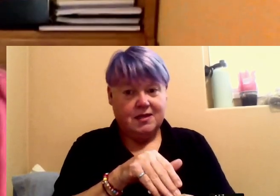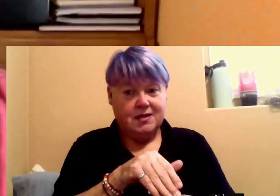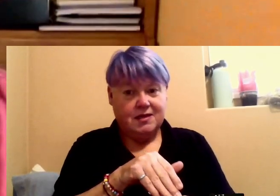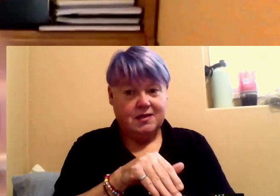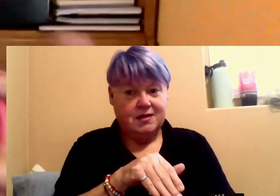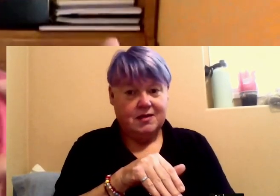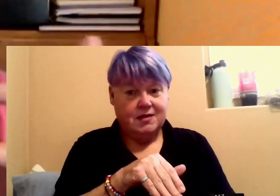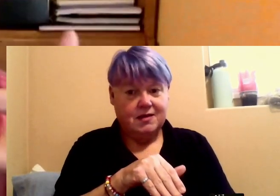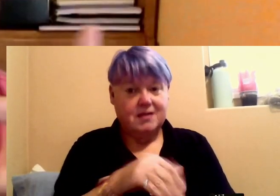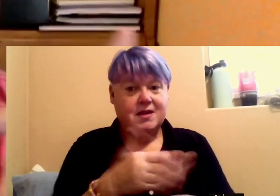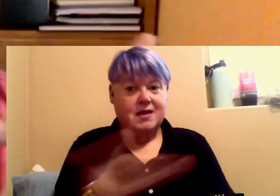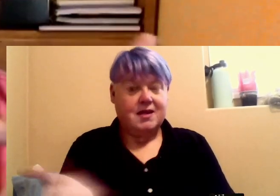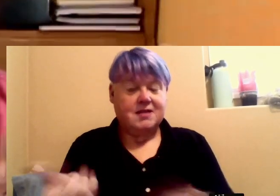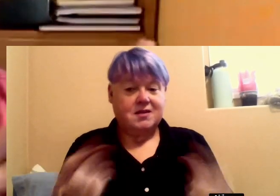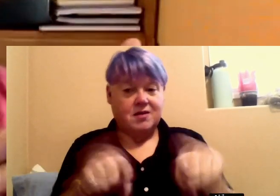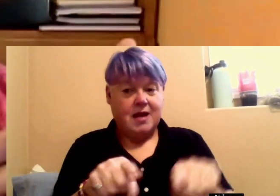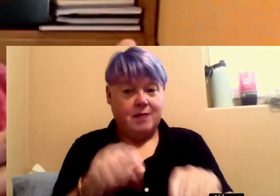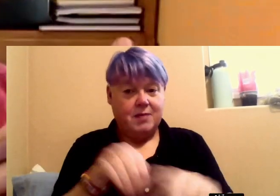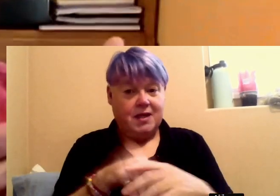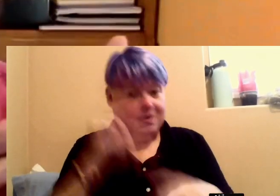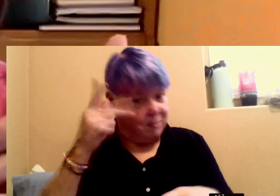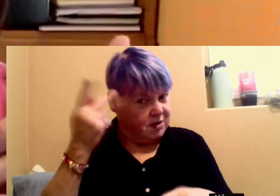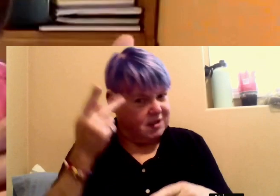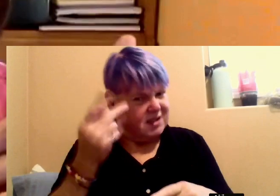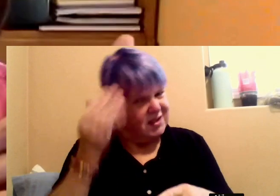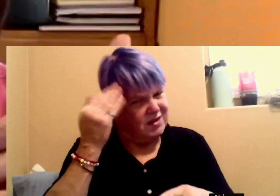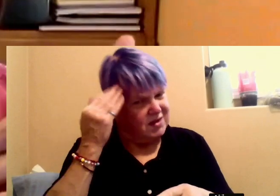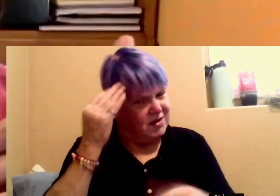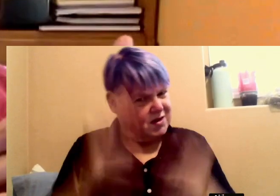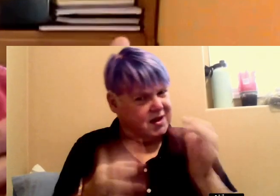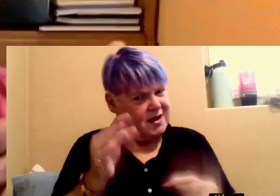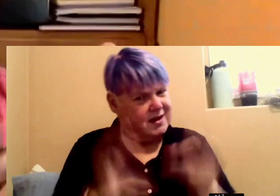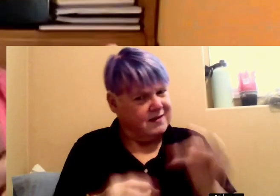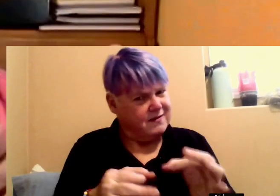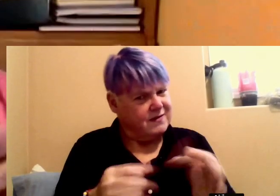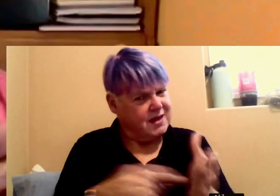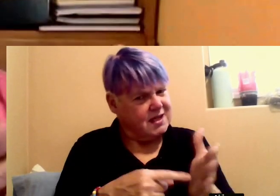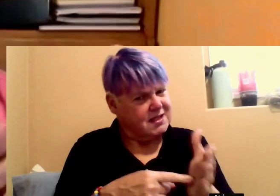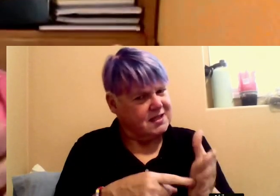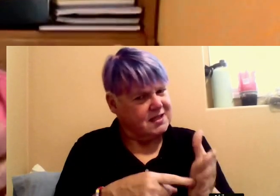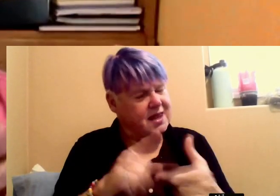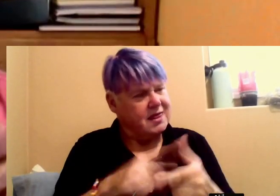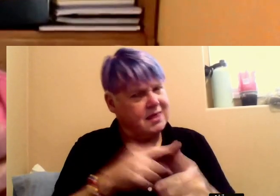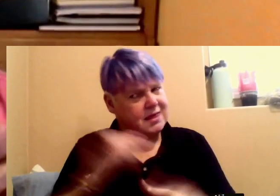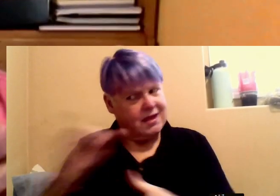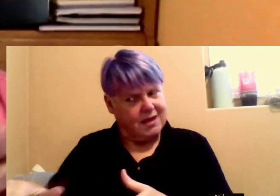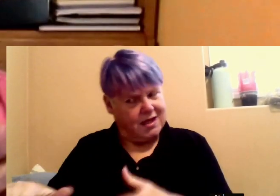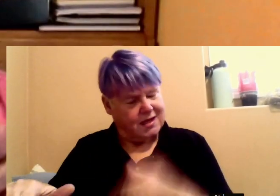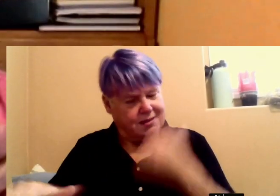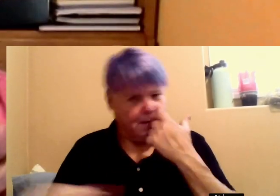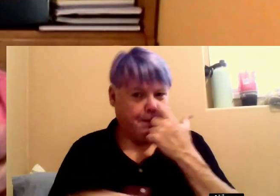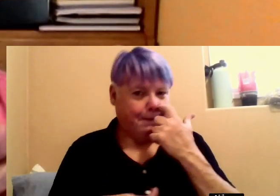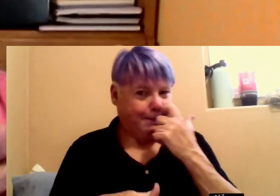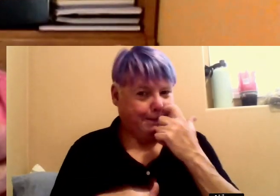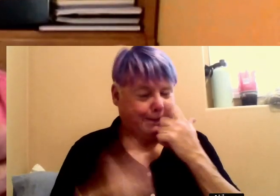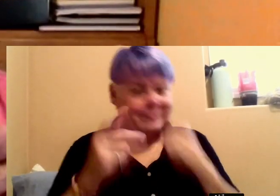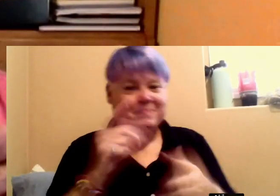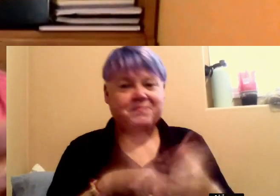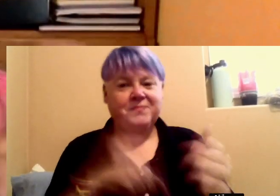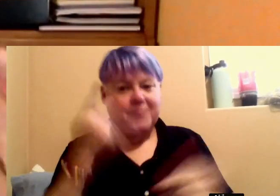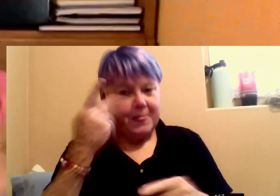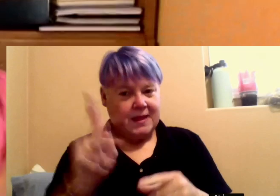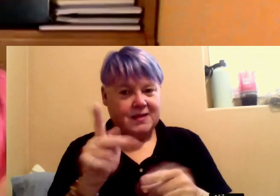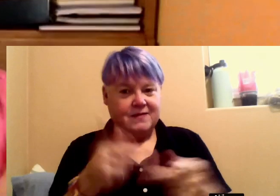now happening in the world politic and saying, well, if this, then that. And what I saw the place